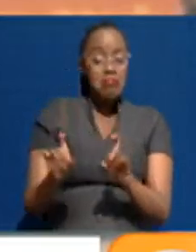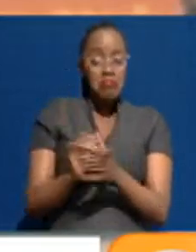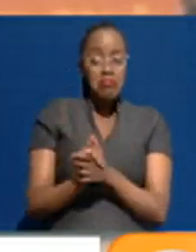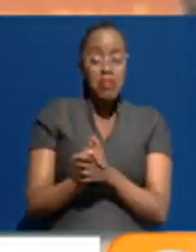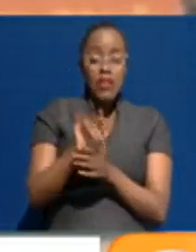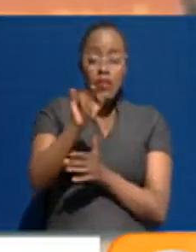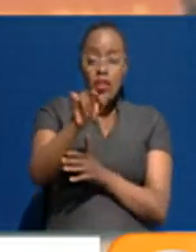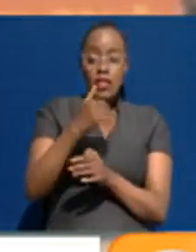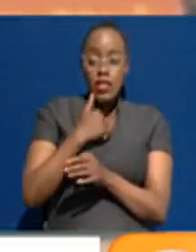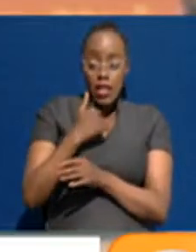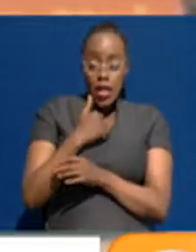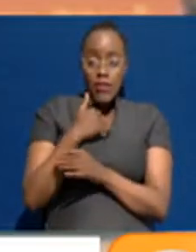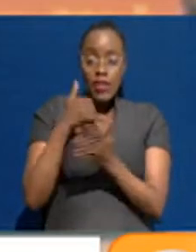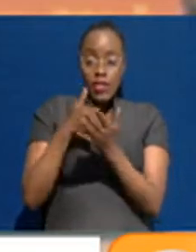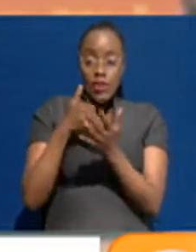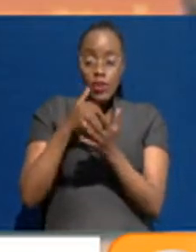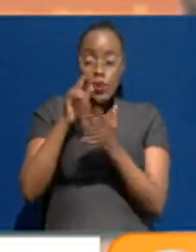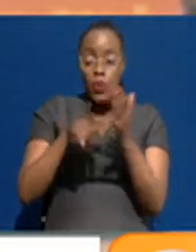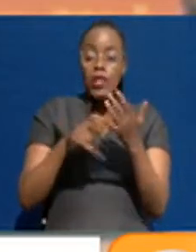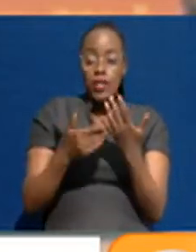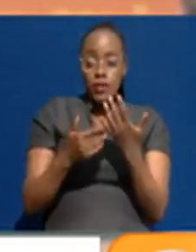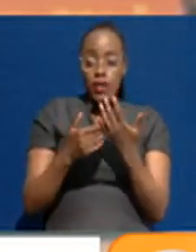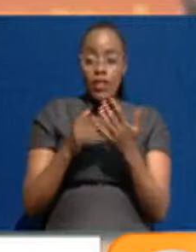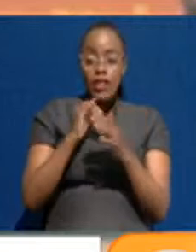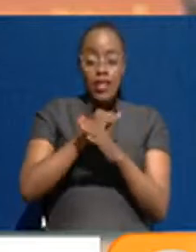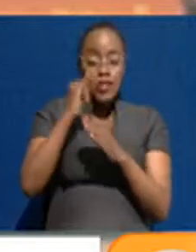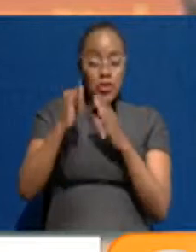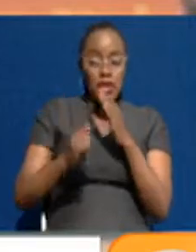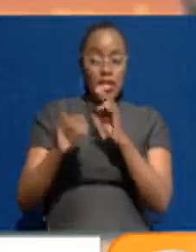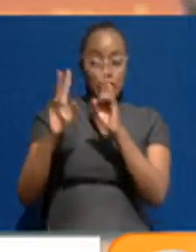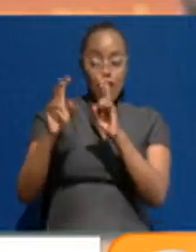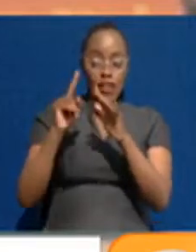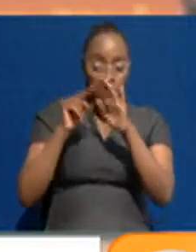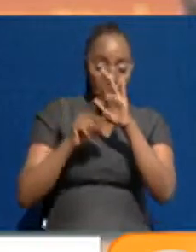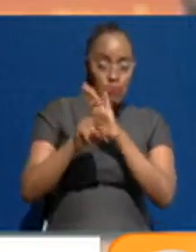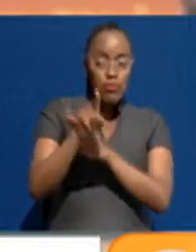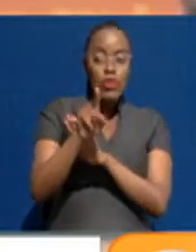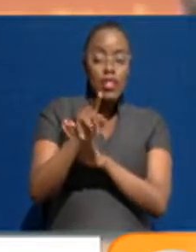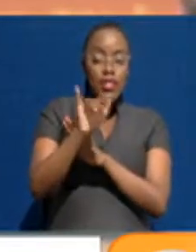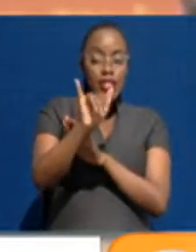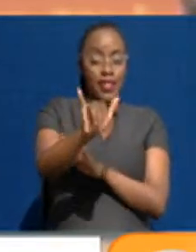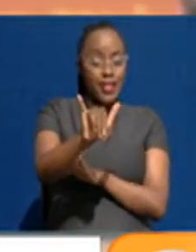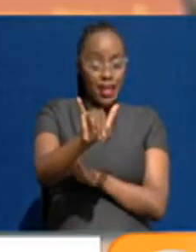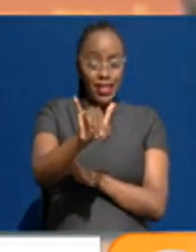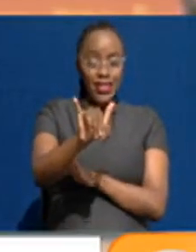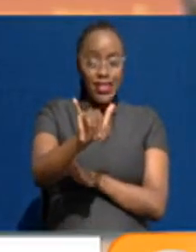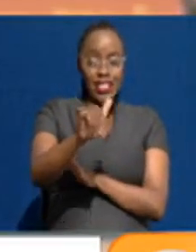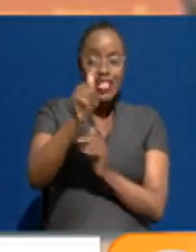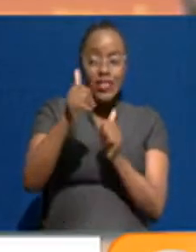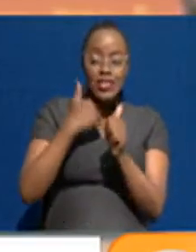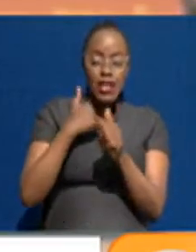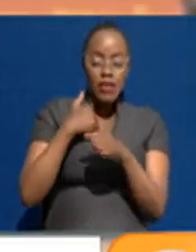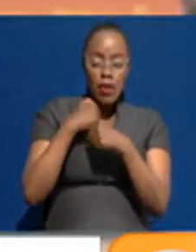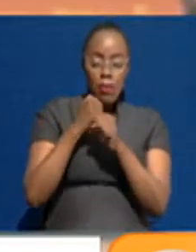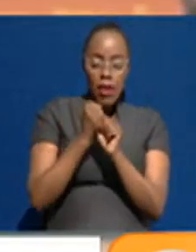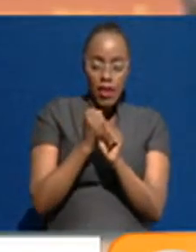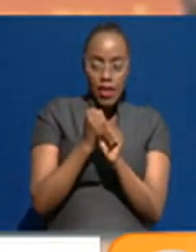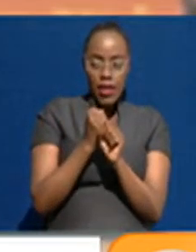actually at the heart of the insurance industry today. Yeah. Penetration levels are not where they need to be.